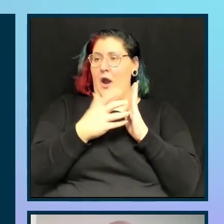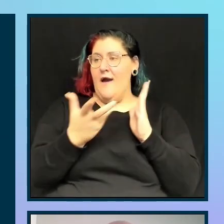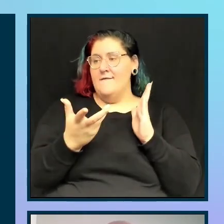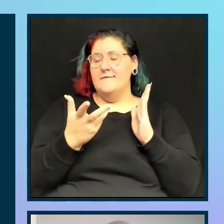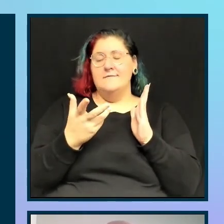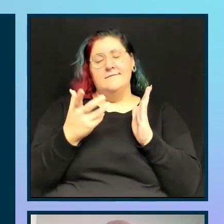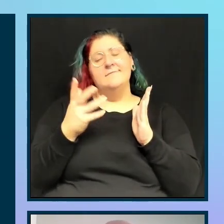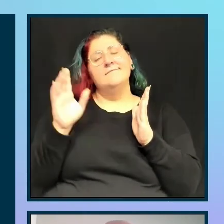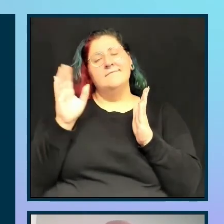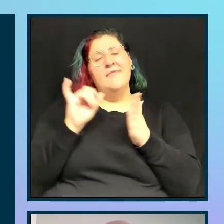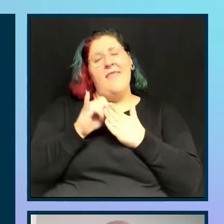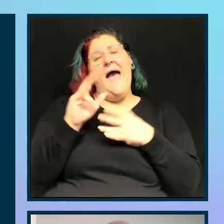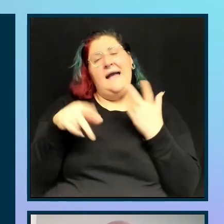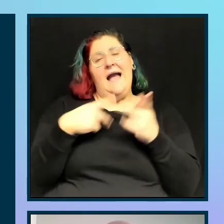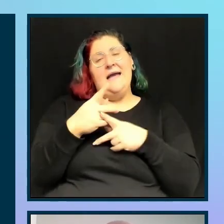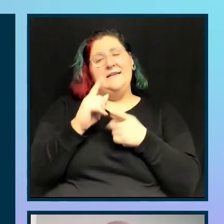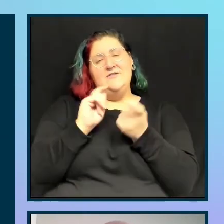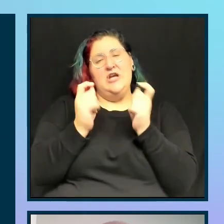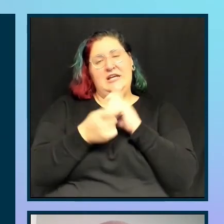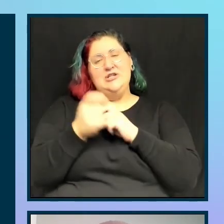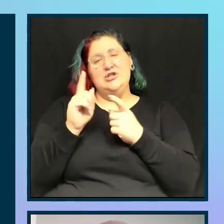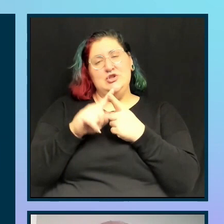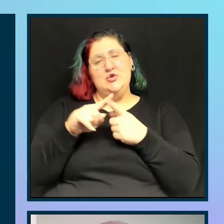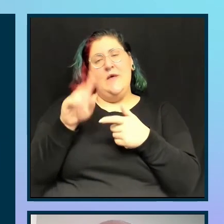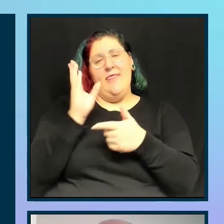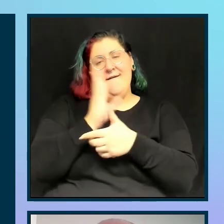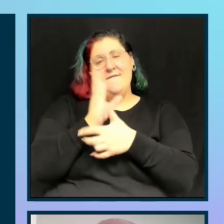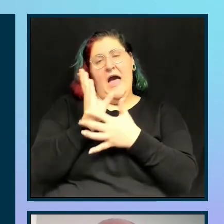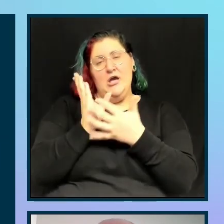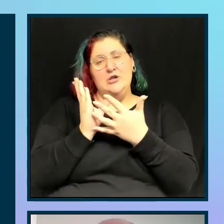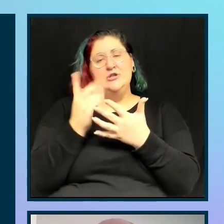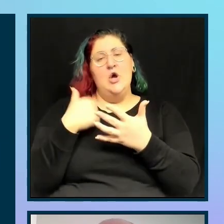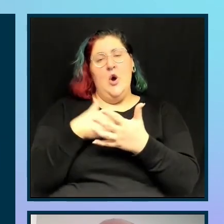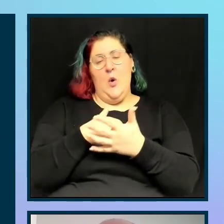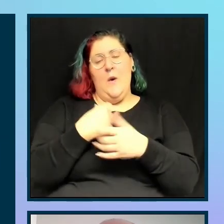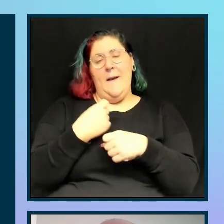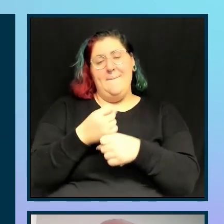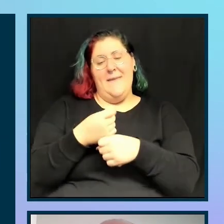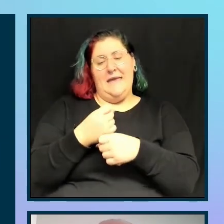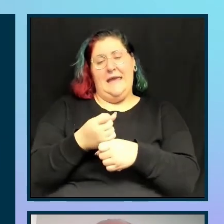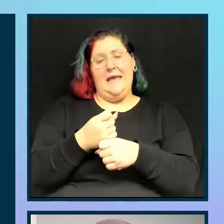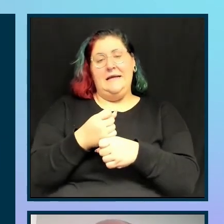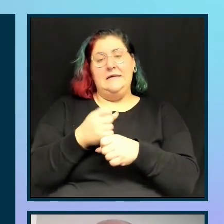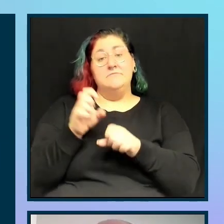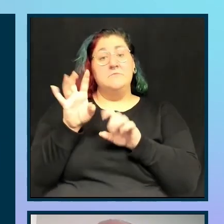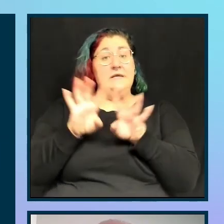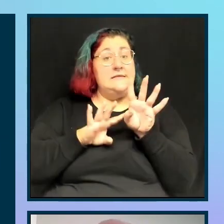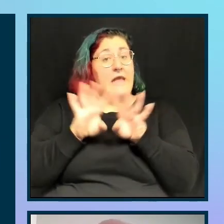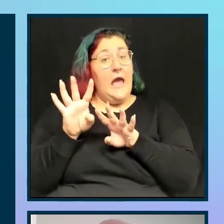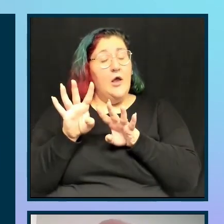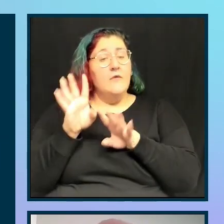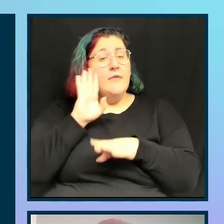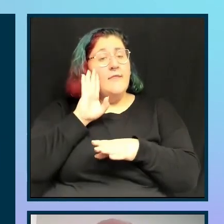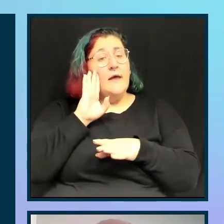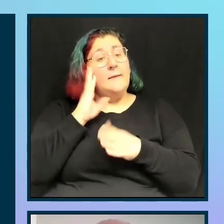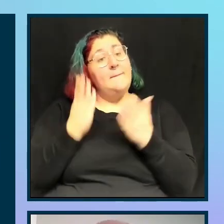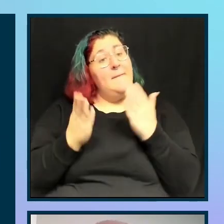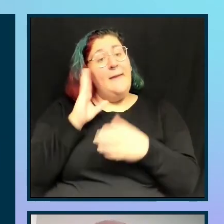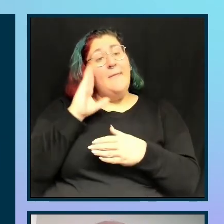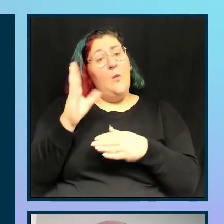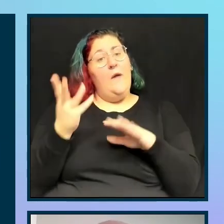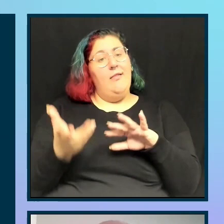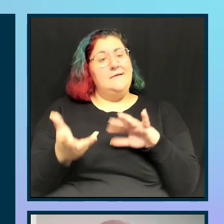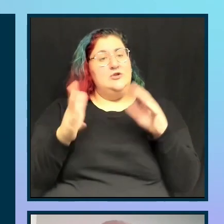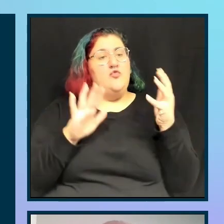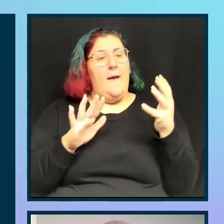or modifications to the files that are creating a suite of styles that may end up disrupting what would be the